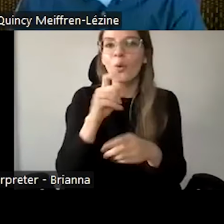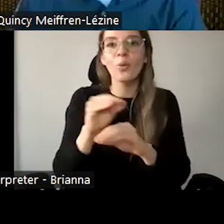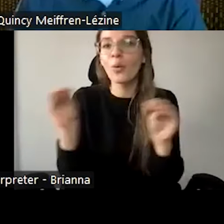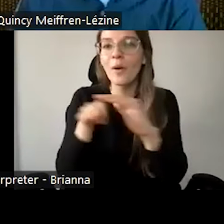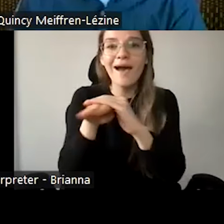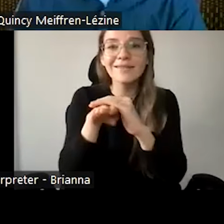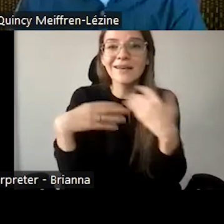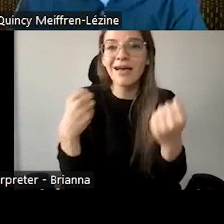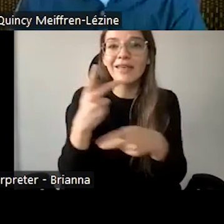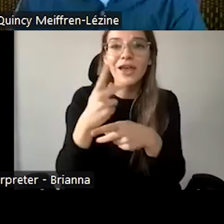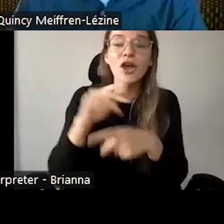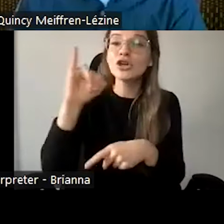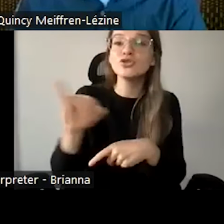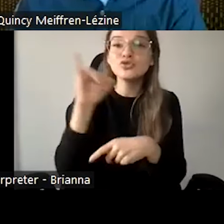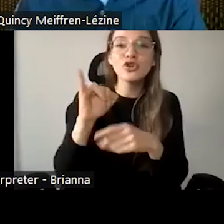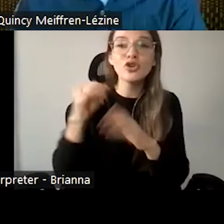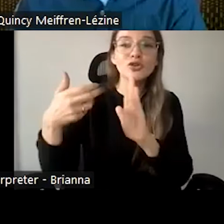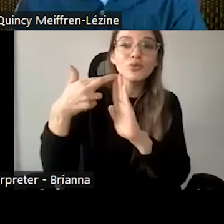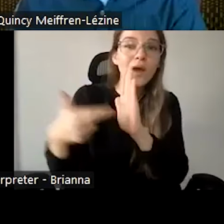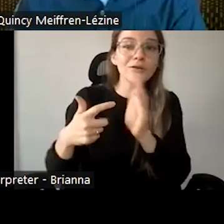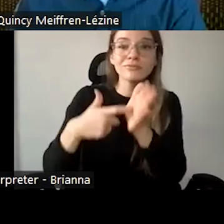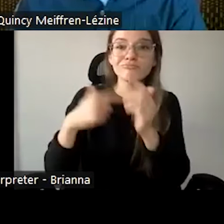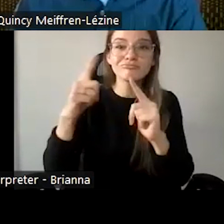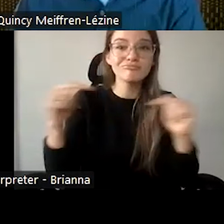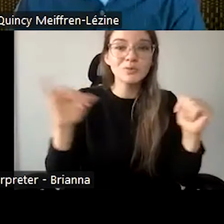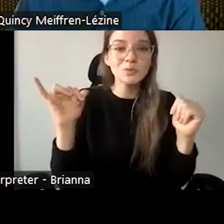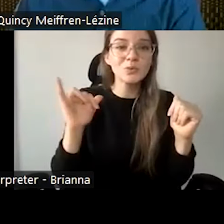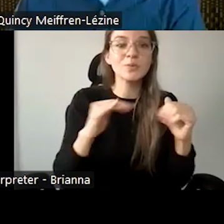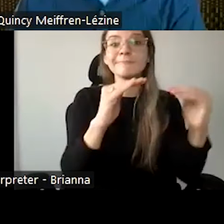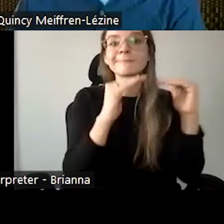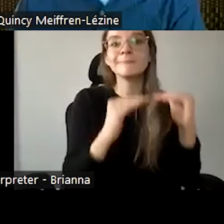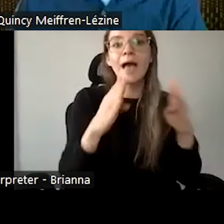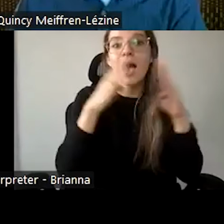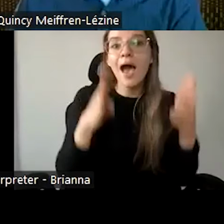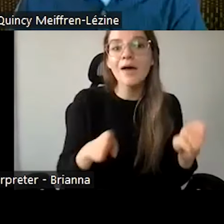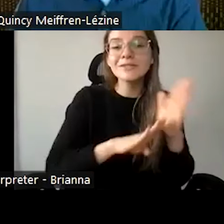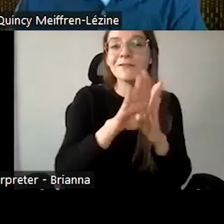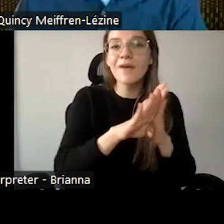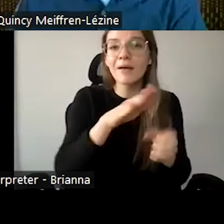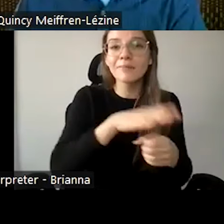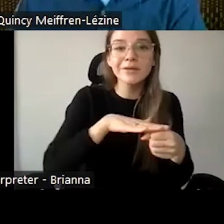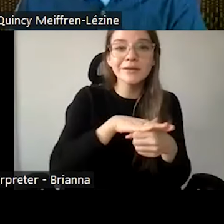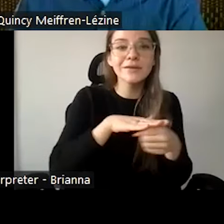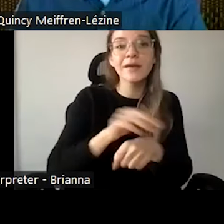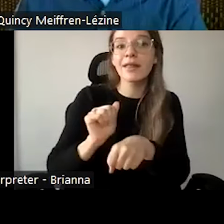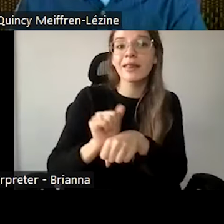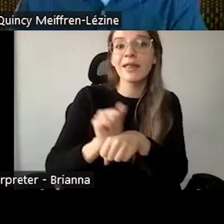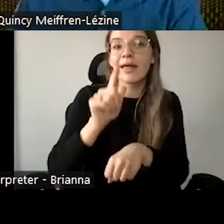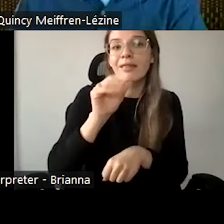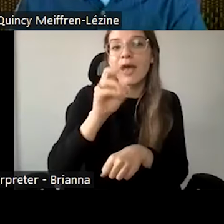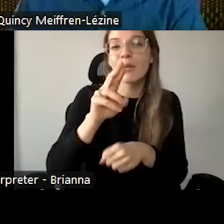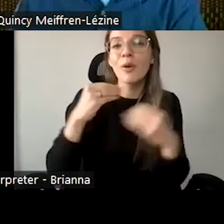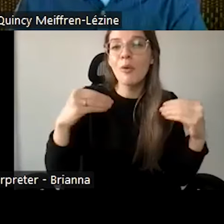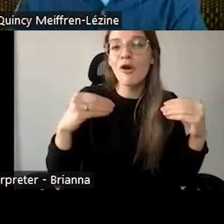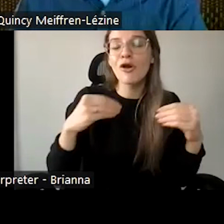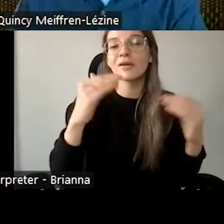insurance regulations were, as well as housing developments, the labor market, as well as the